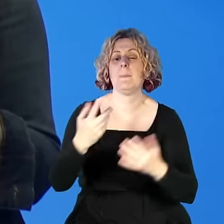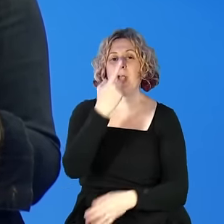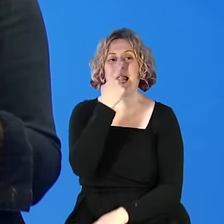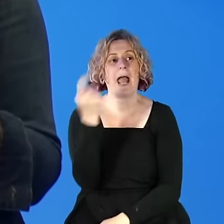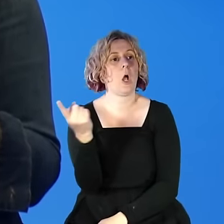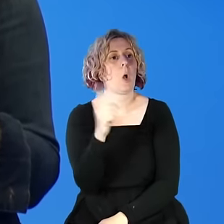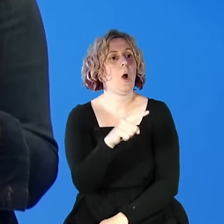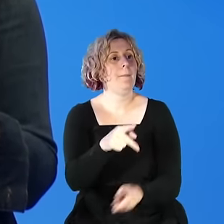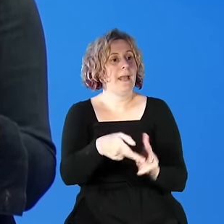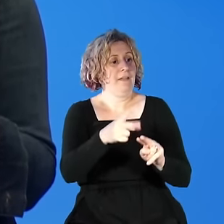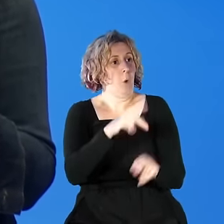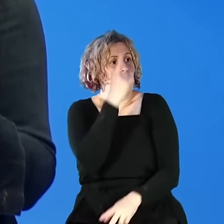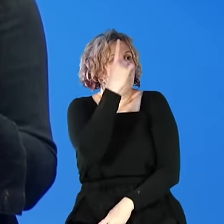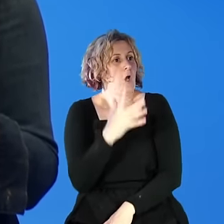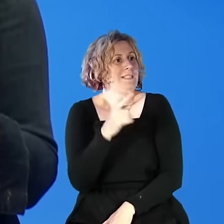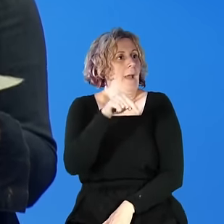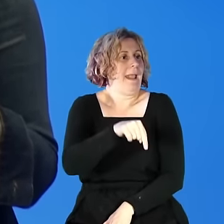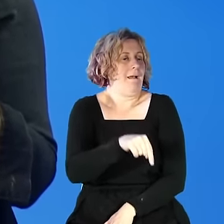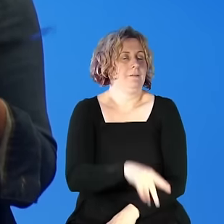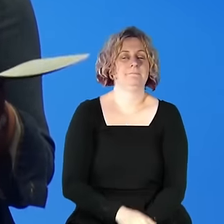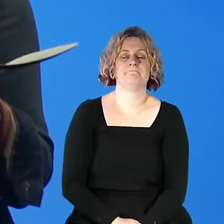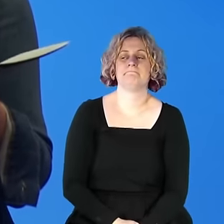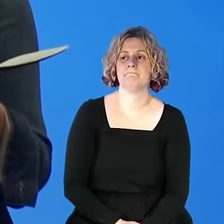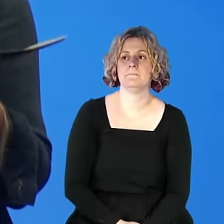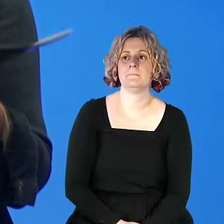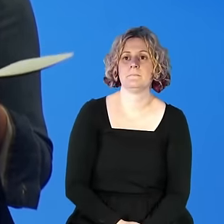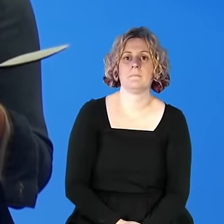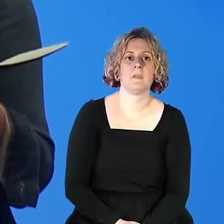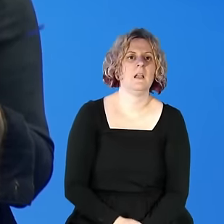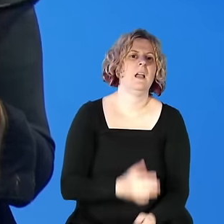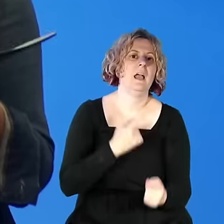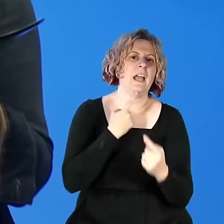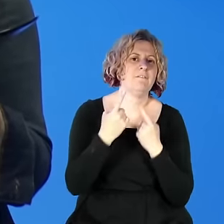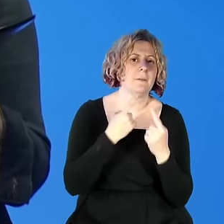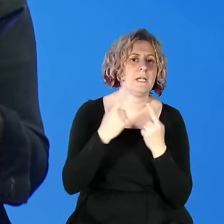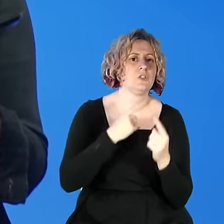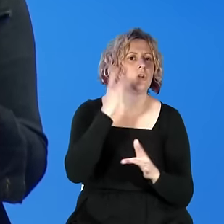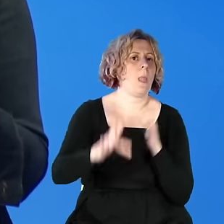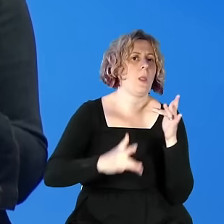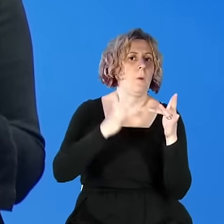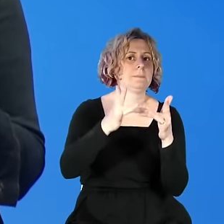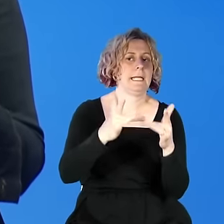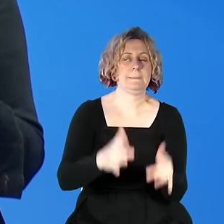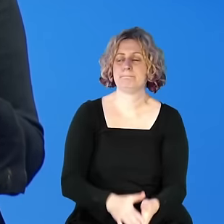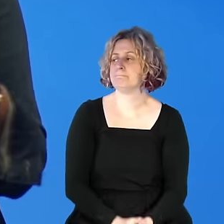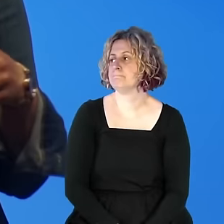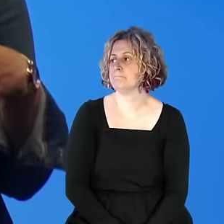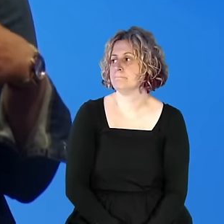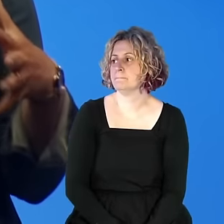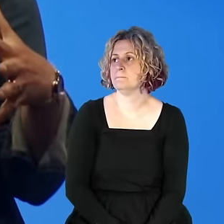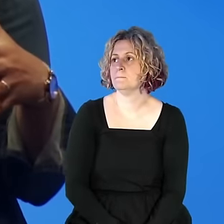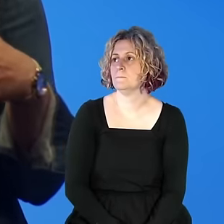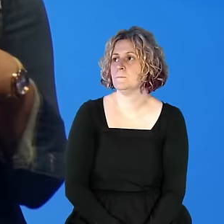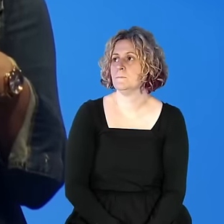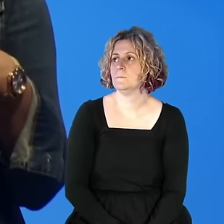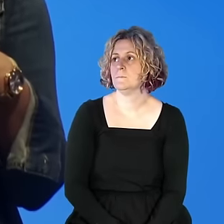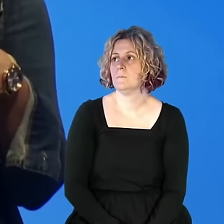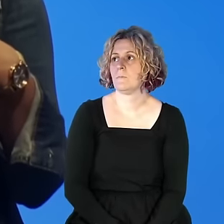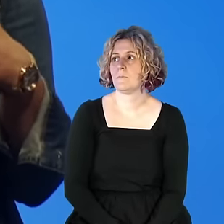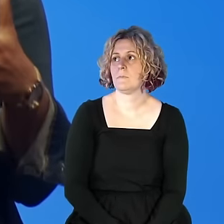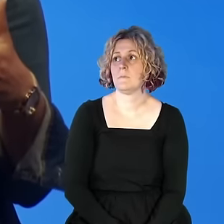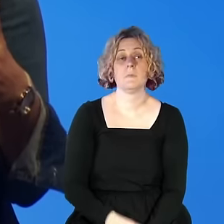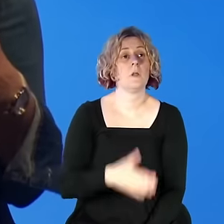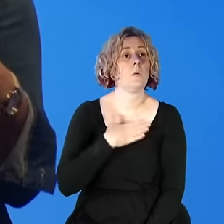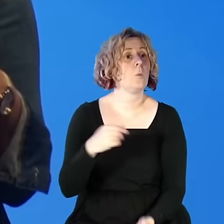connect with others in similar positions. All those details are on the website if you haven't got it now. Don't worry. And we want Keswick to be accessible